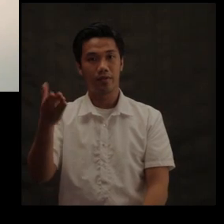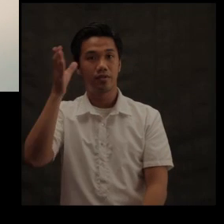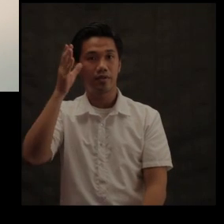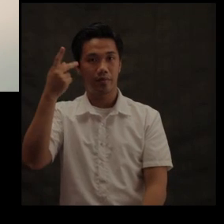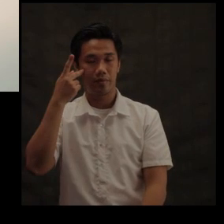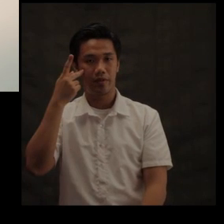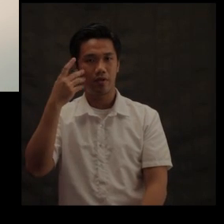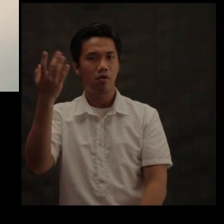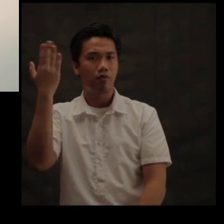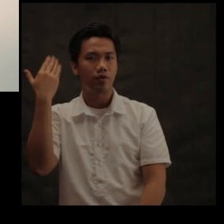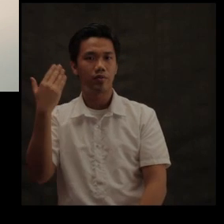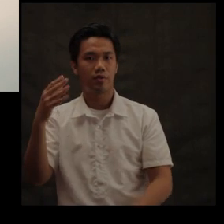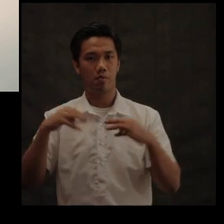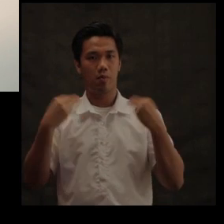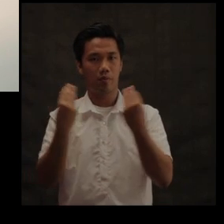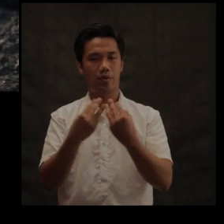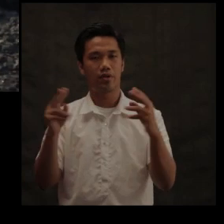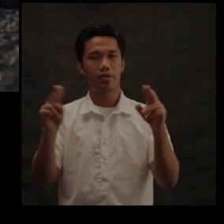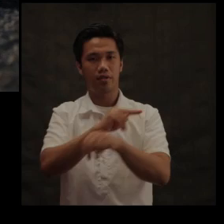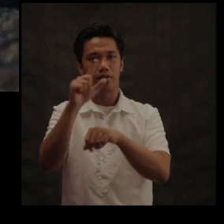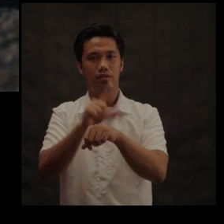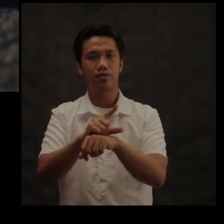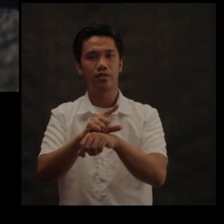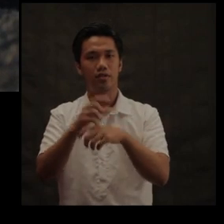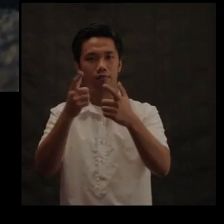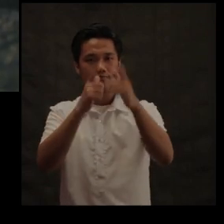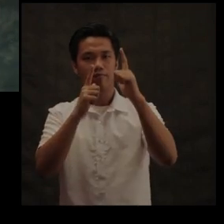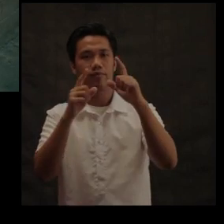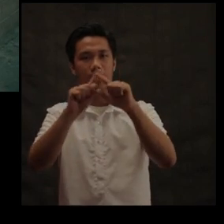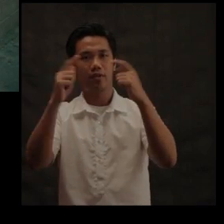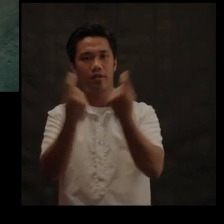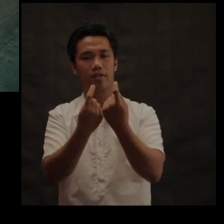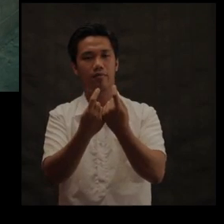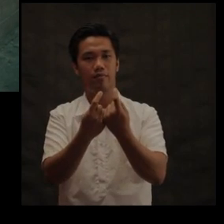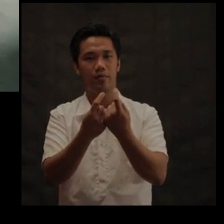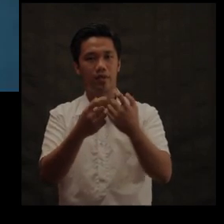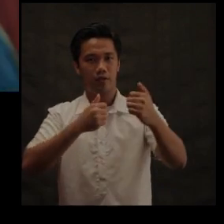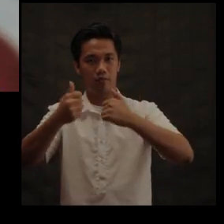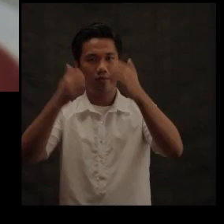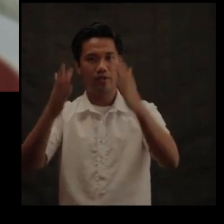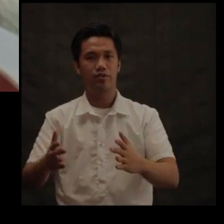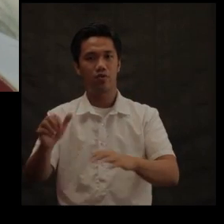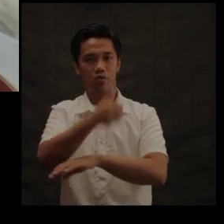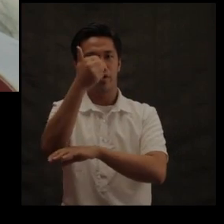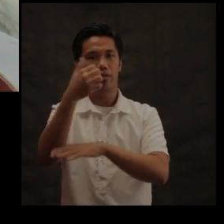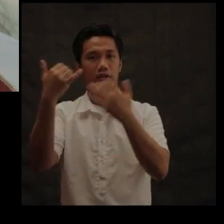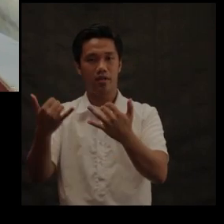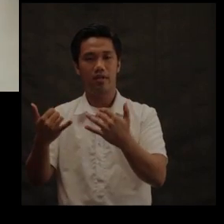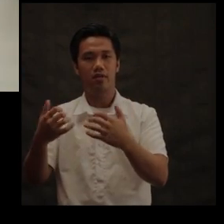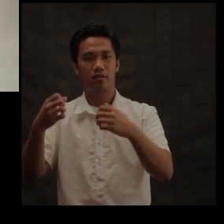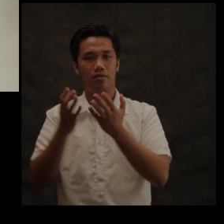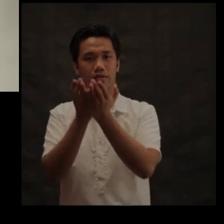This is Cherry Pinpin. She has won air rifle medals as part of the Philippine shooting team and became a sailing athlete in